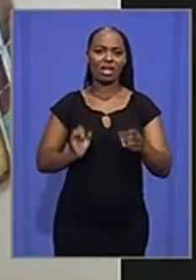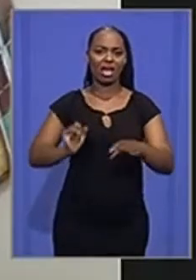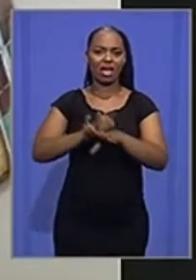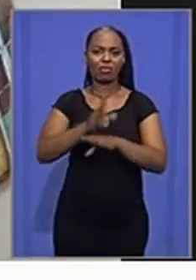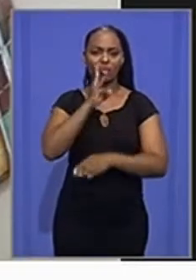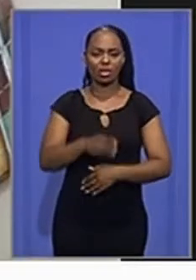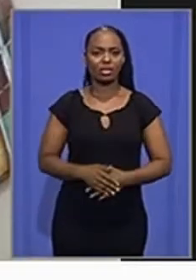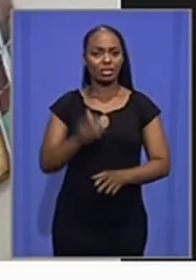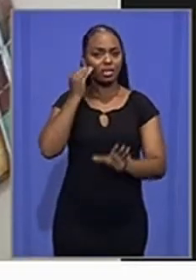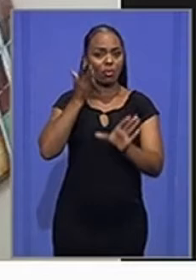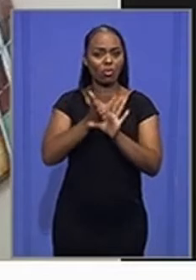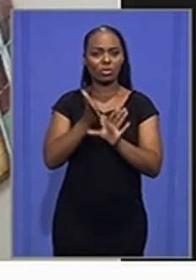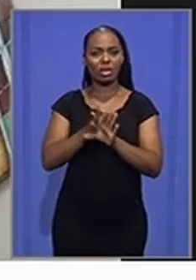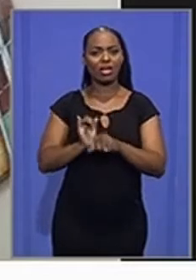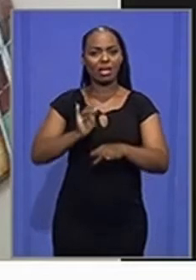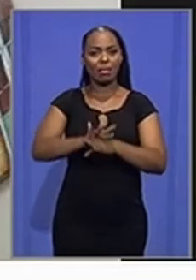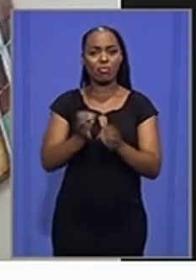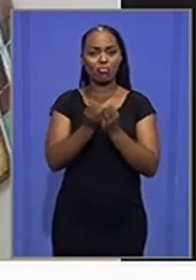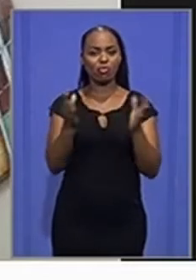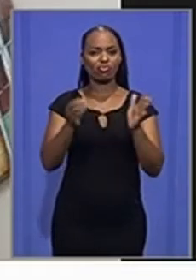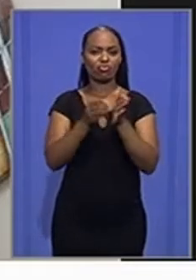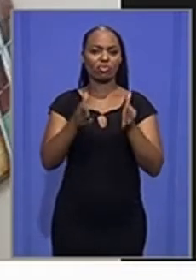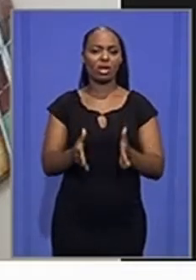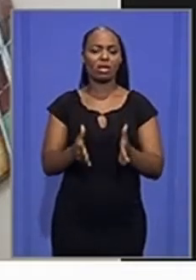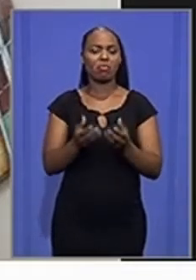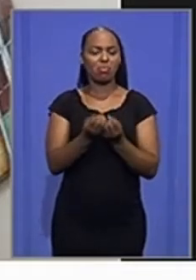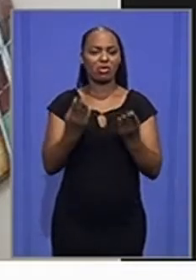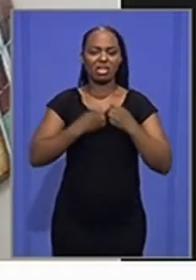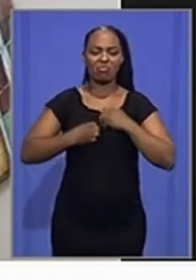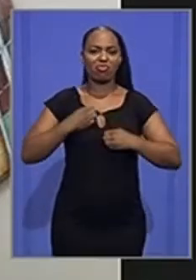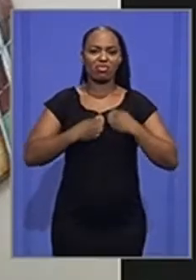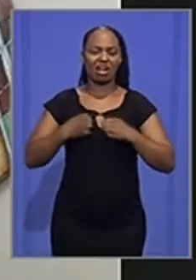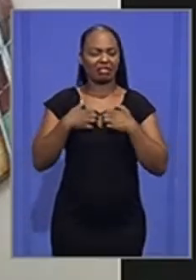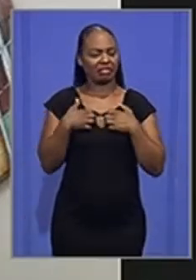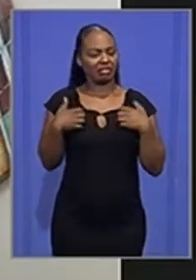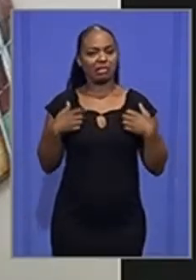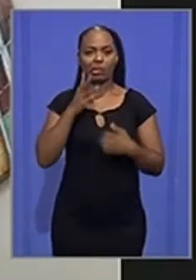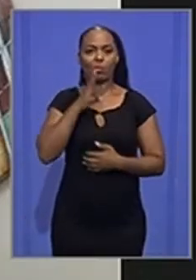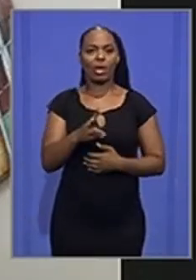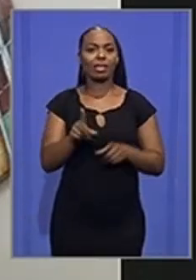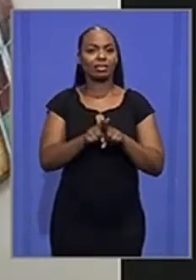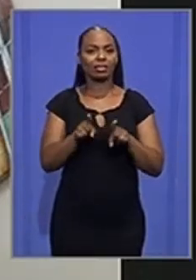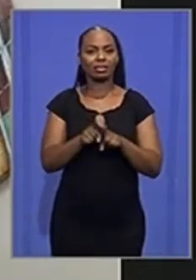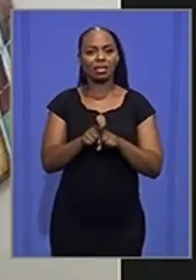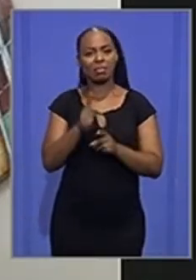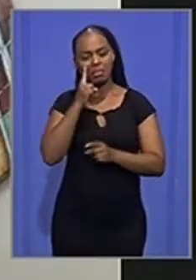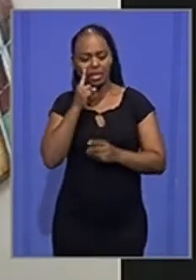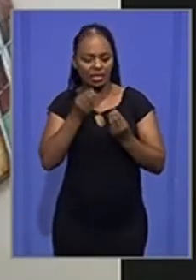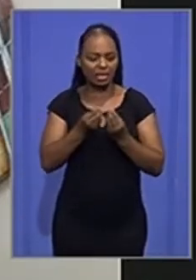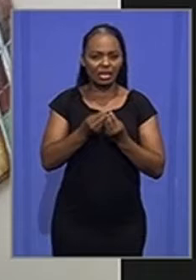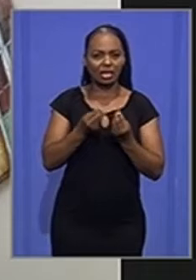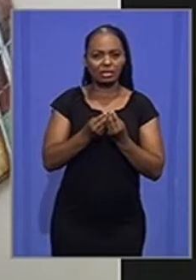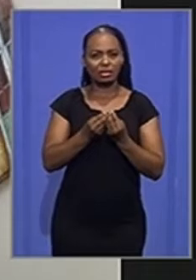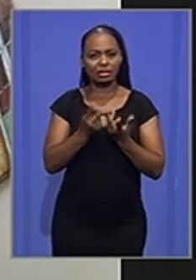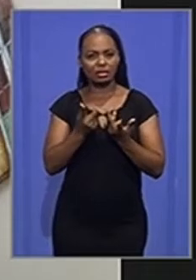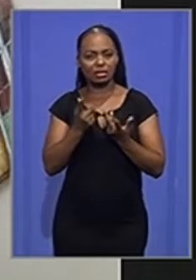psychological impact of that is that a lot of students are going to have emotional stresses and they're going to experience things like panic attacks,